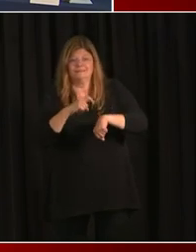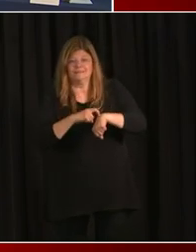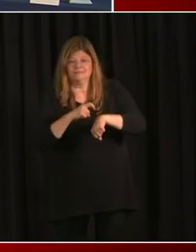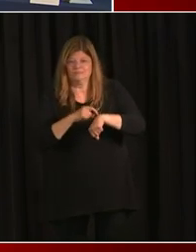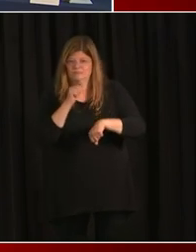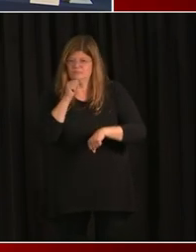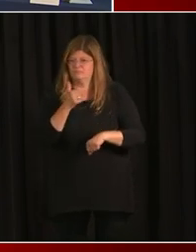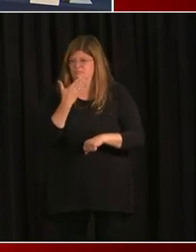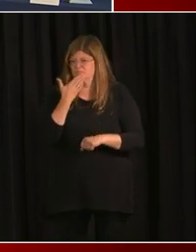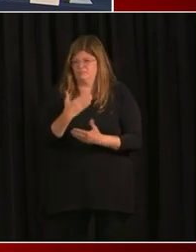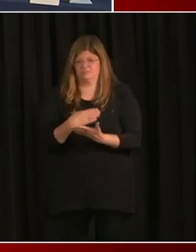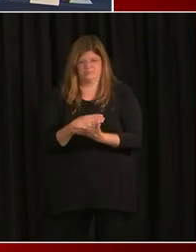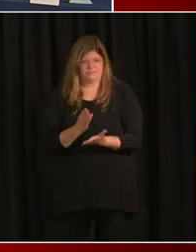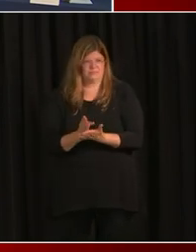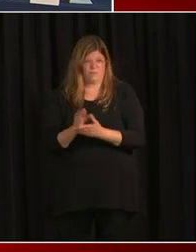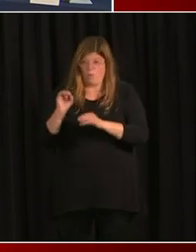budgeting.